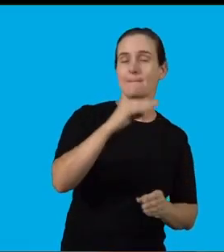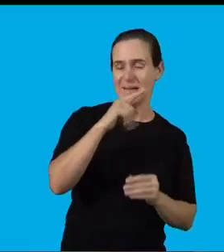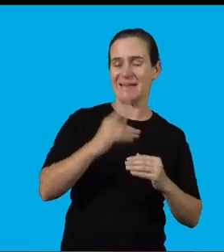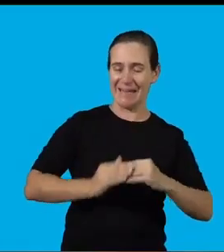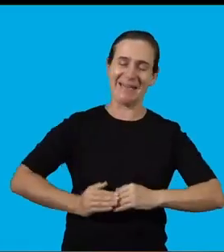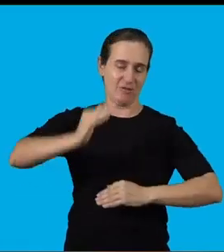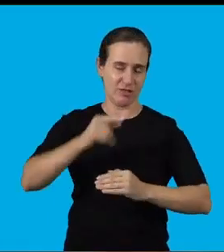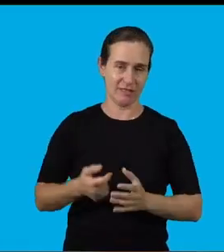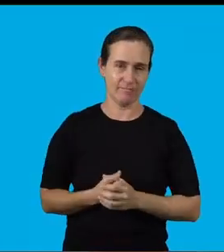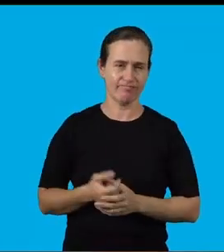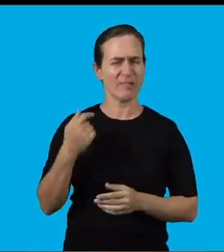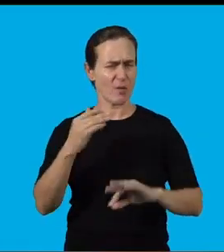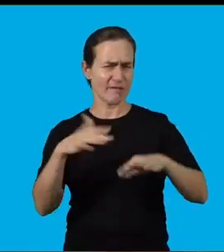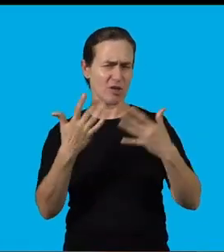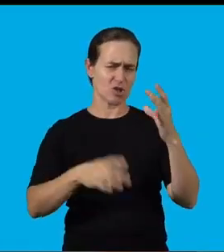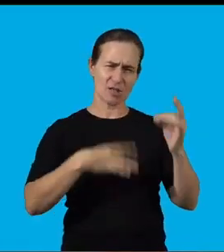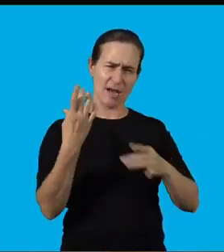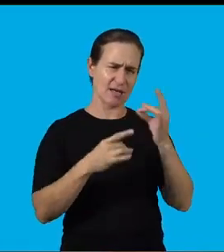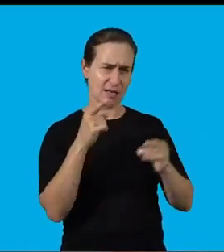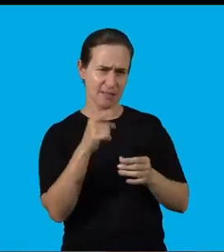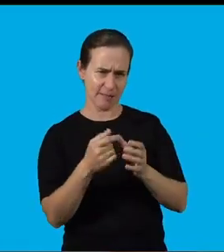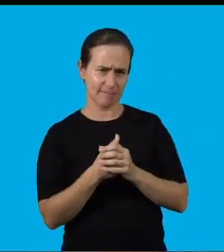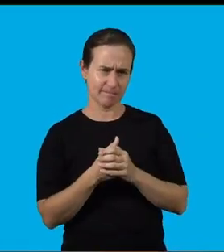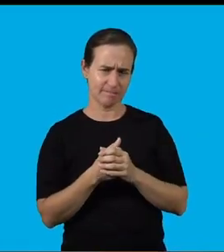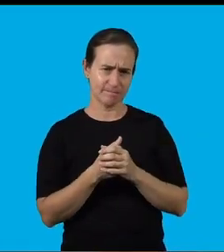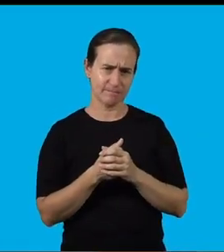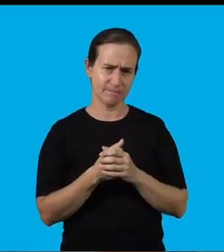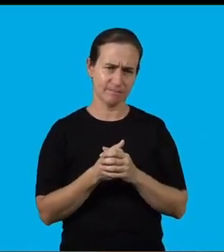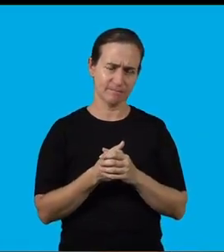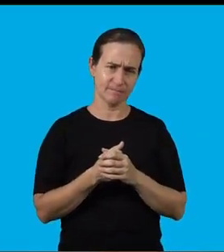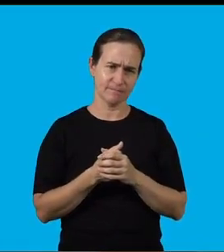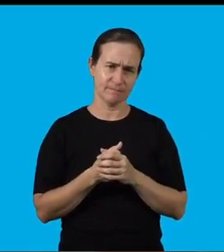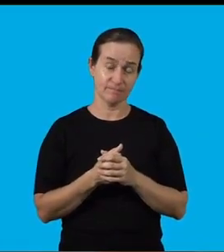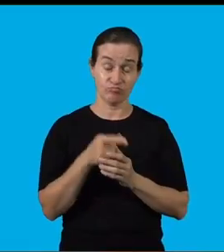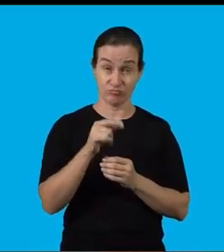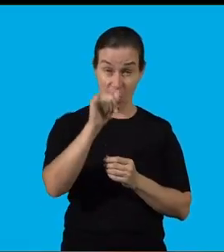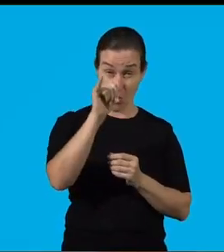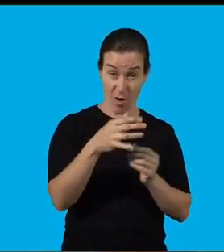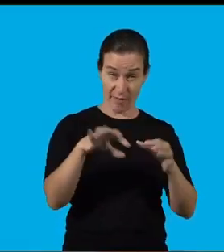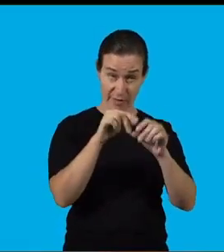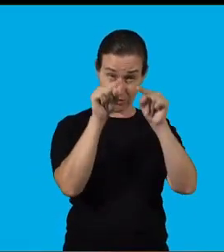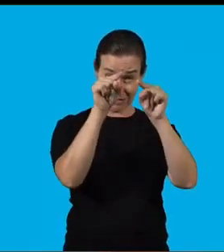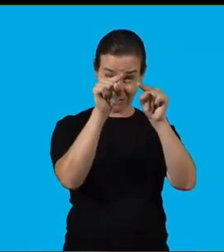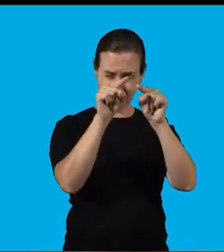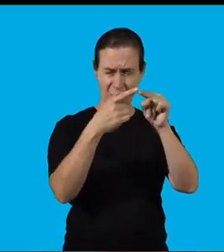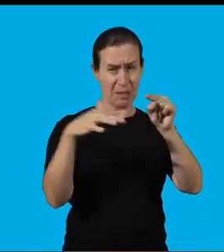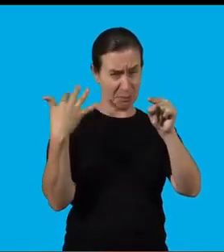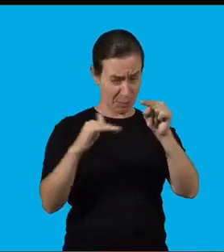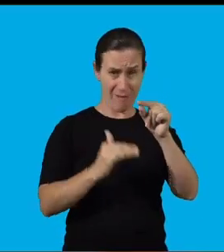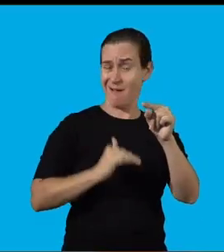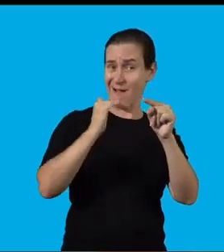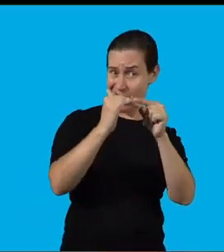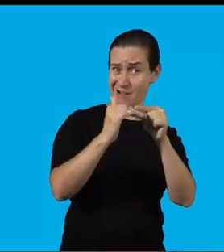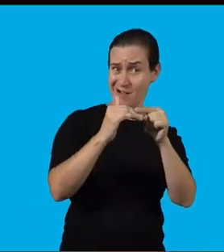To finish off our analysis, we look at the last part. For x greater than 2, we see that the y value here is much bigger than the